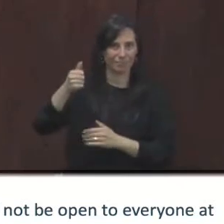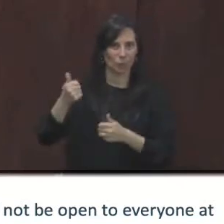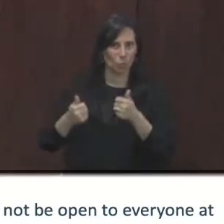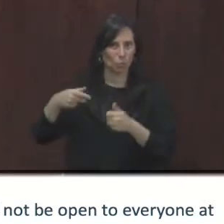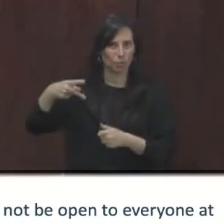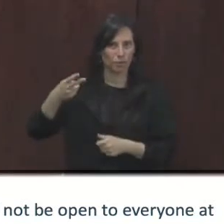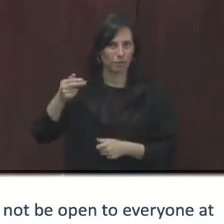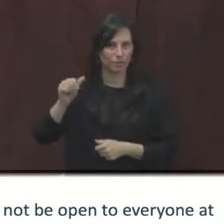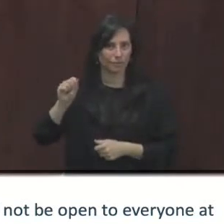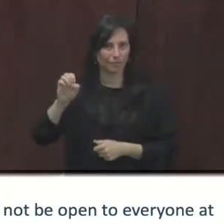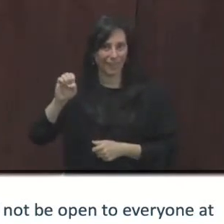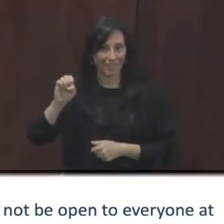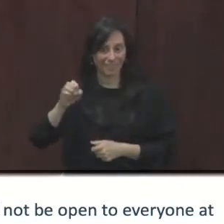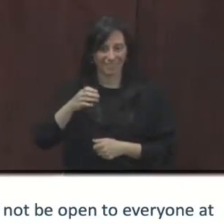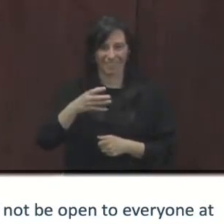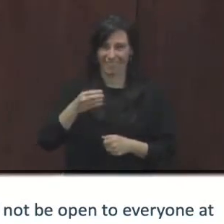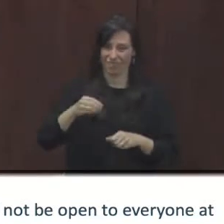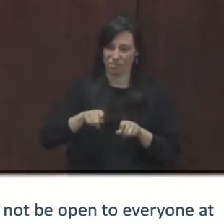are receiving.